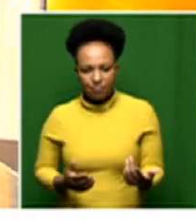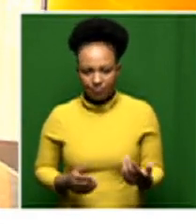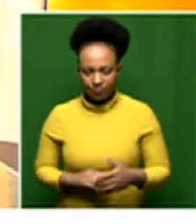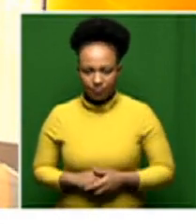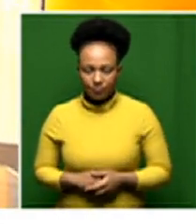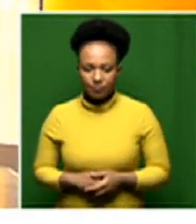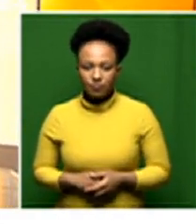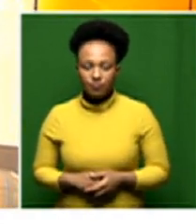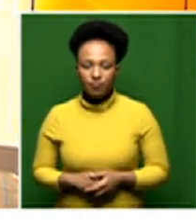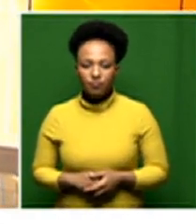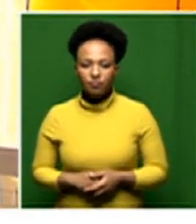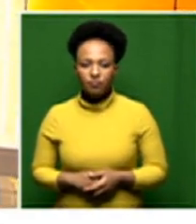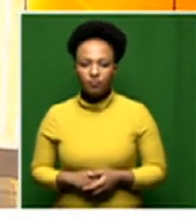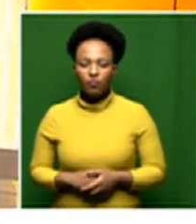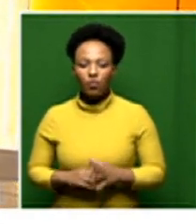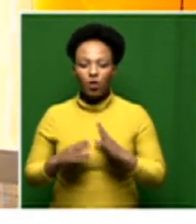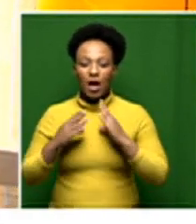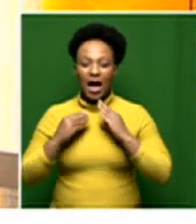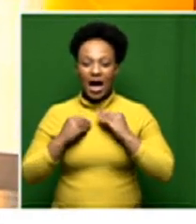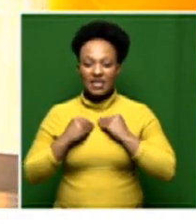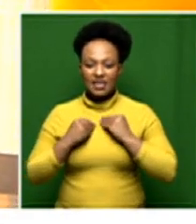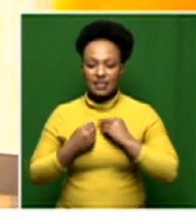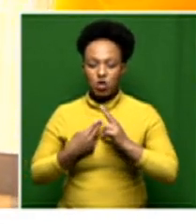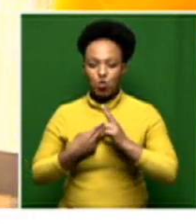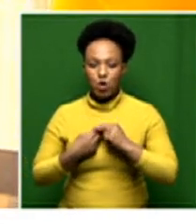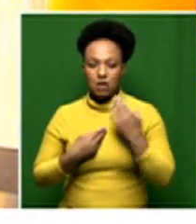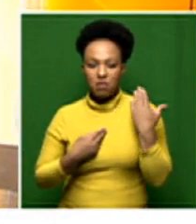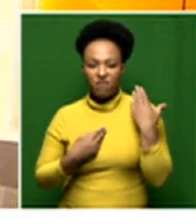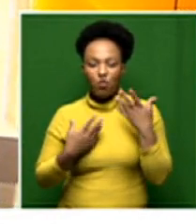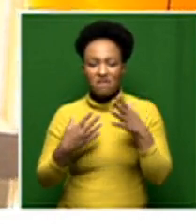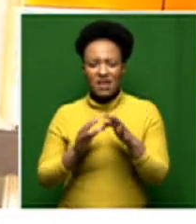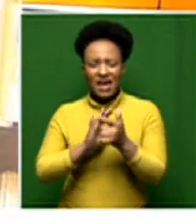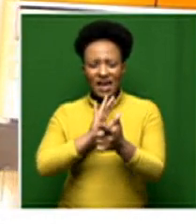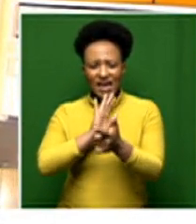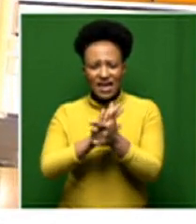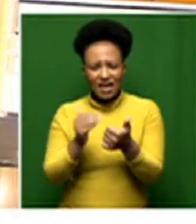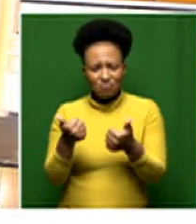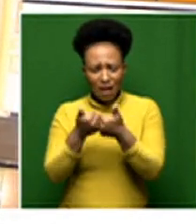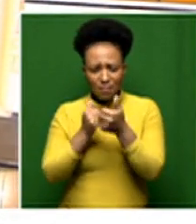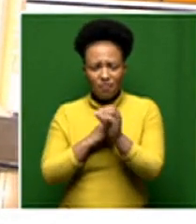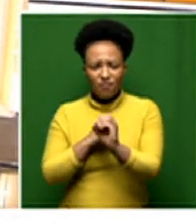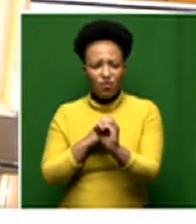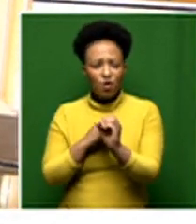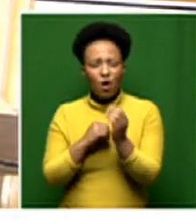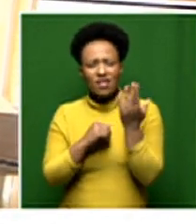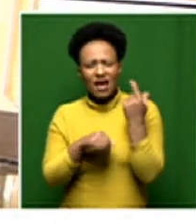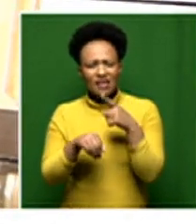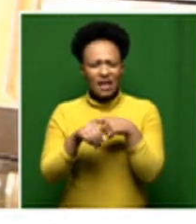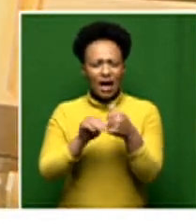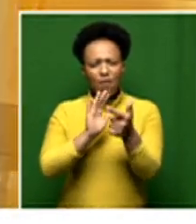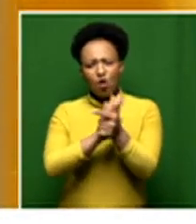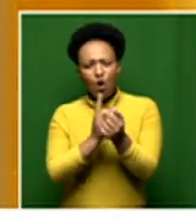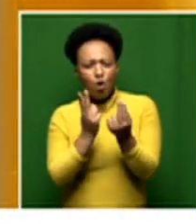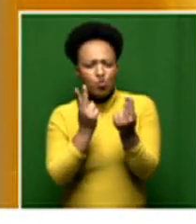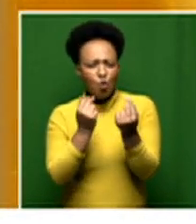In the early days of asset forfeiture, we faced a lot of legal challenges because the law was new and it was seen to be